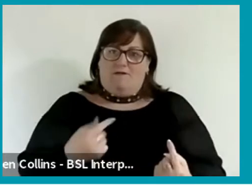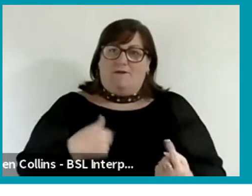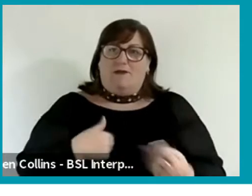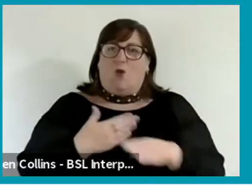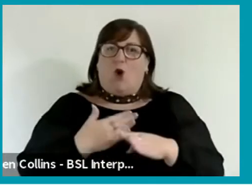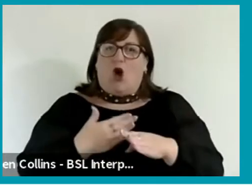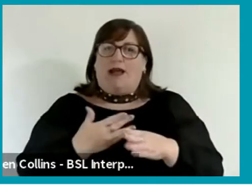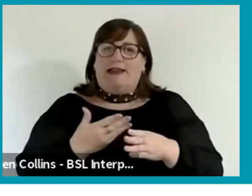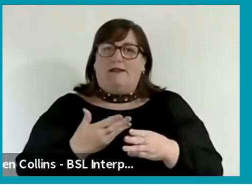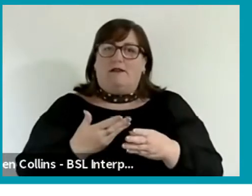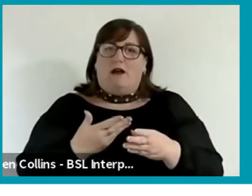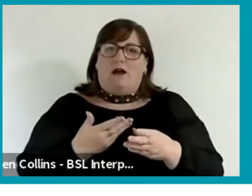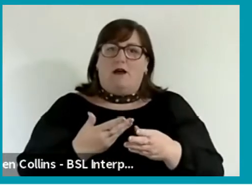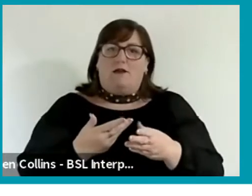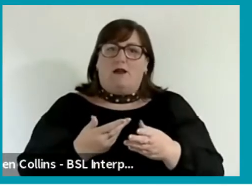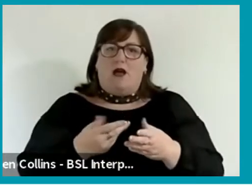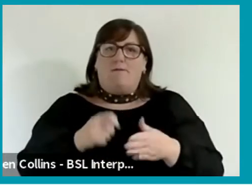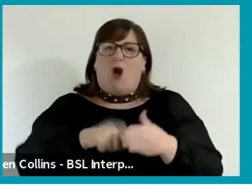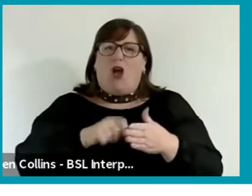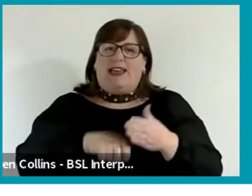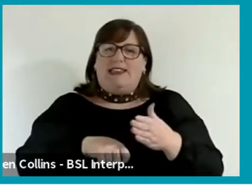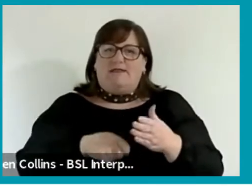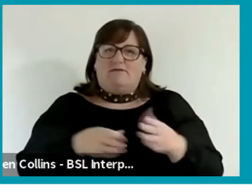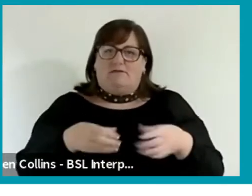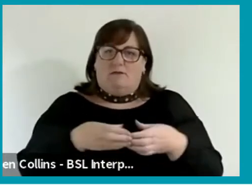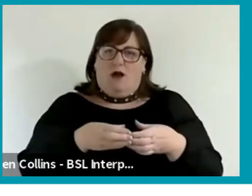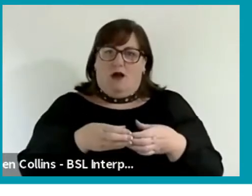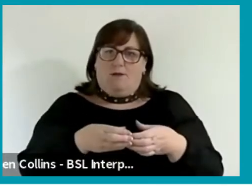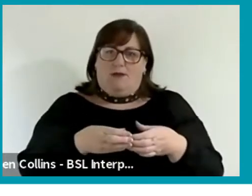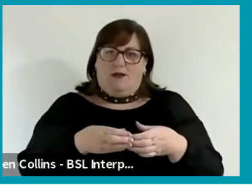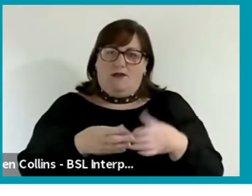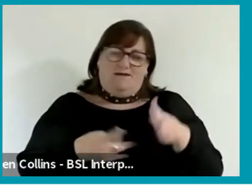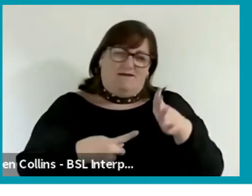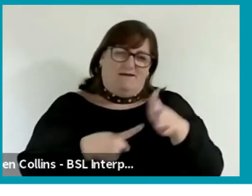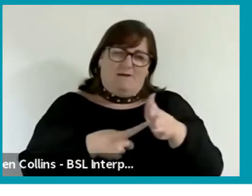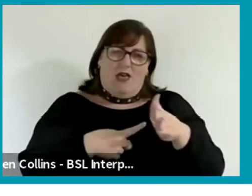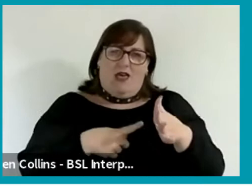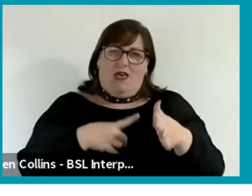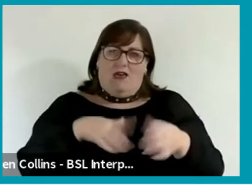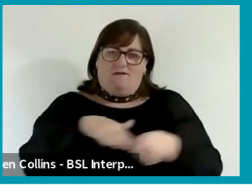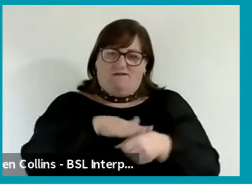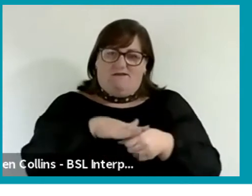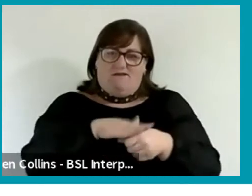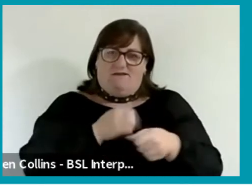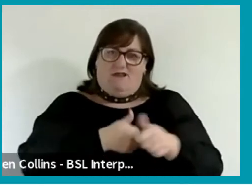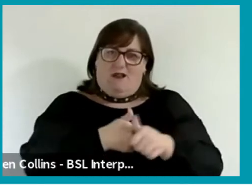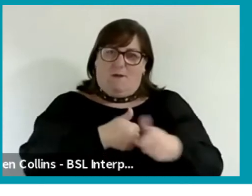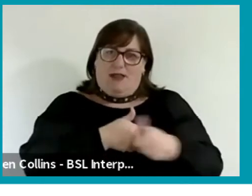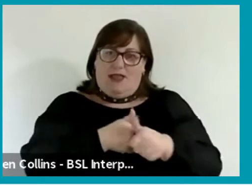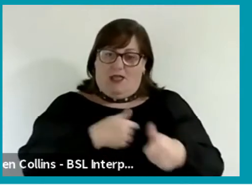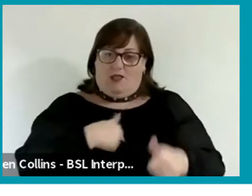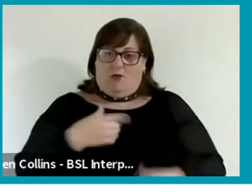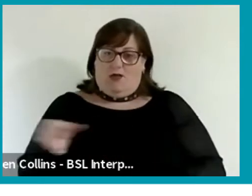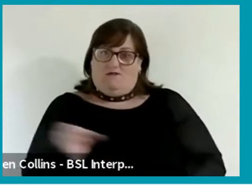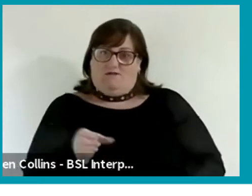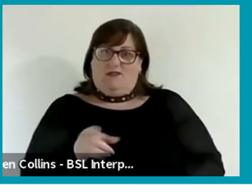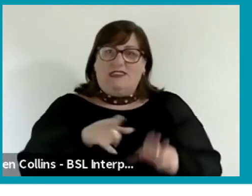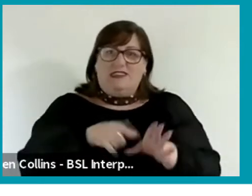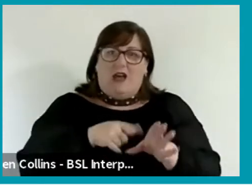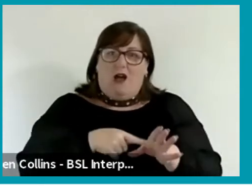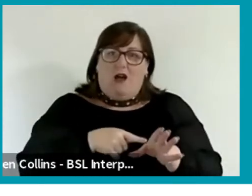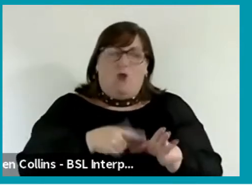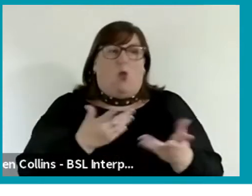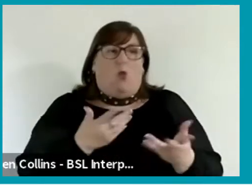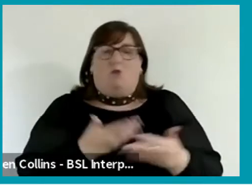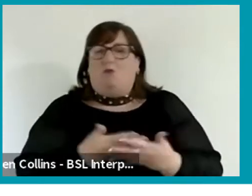kind of main driver of the company, where we take on young individuals or any individual really we can find that